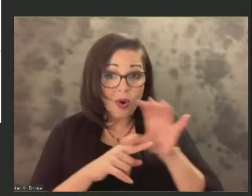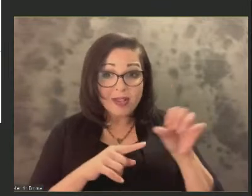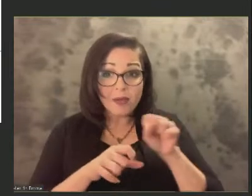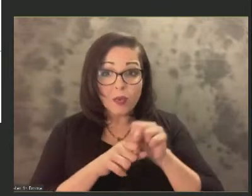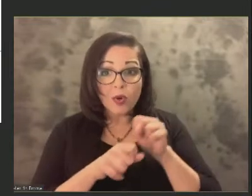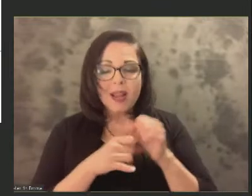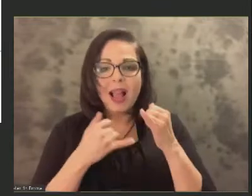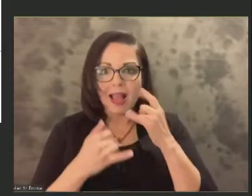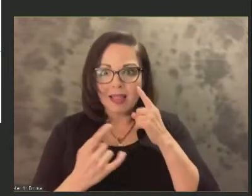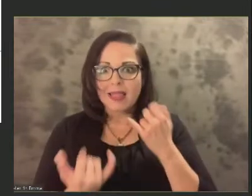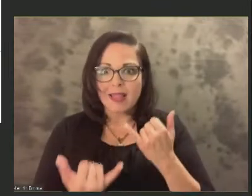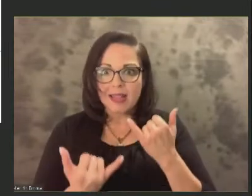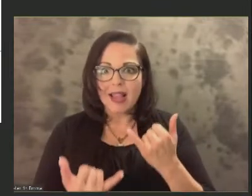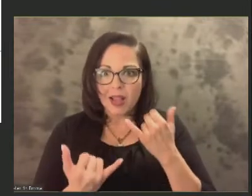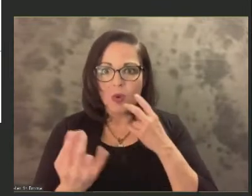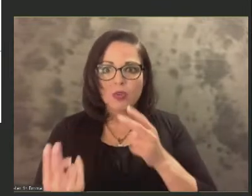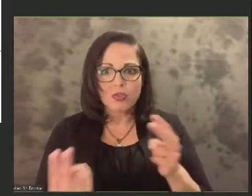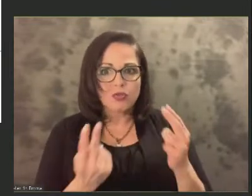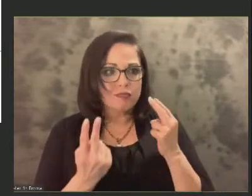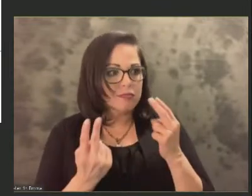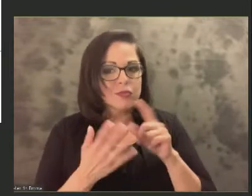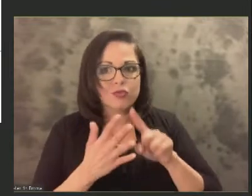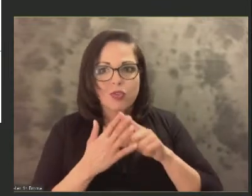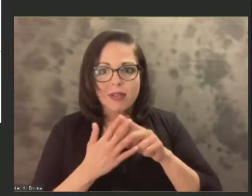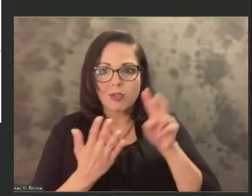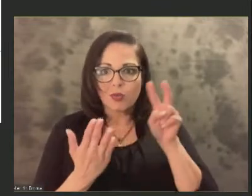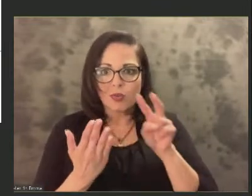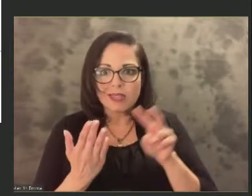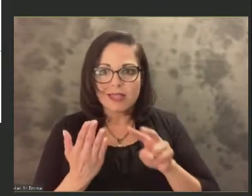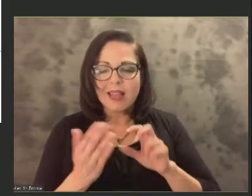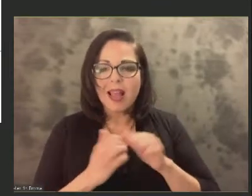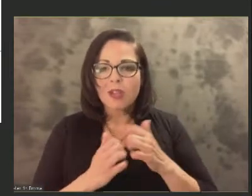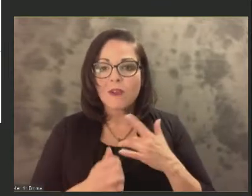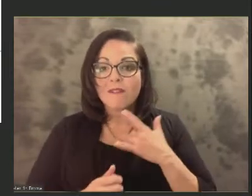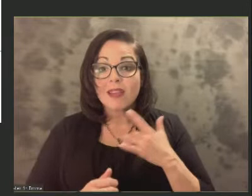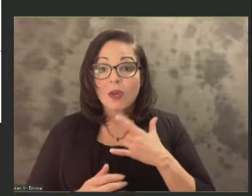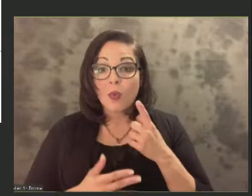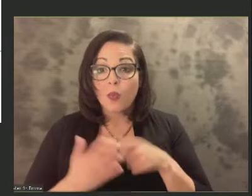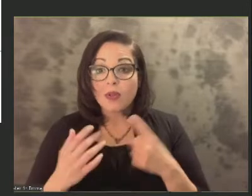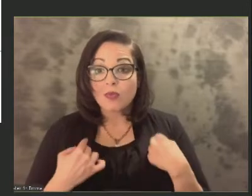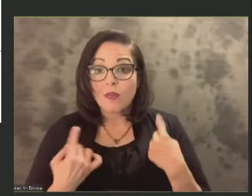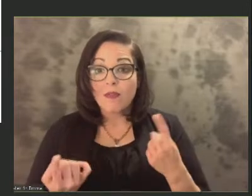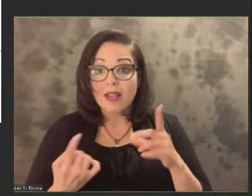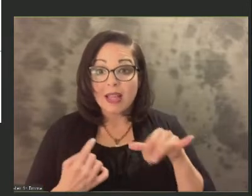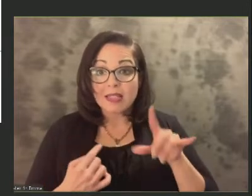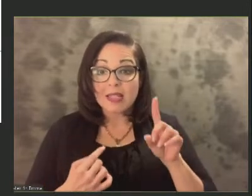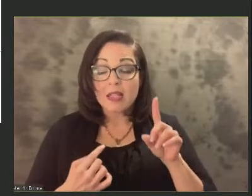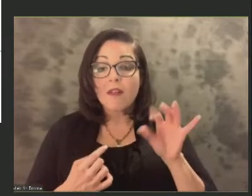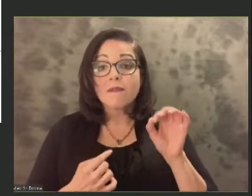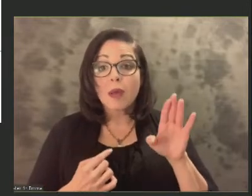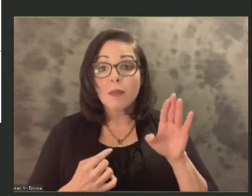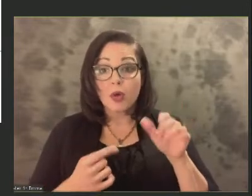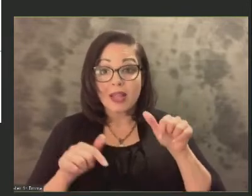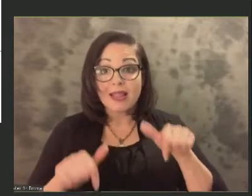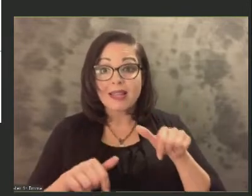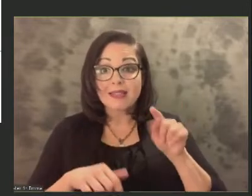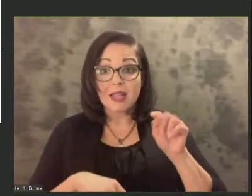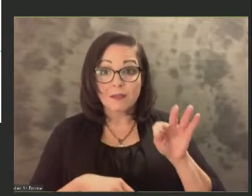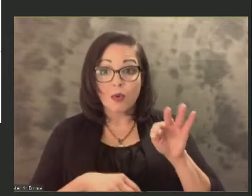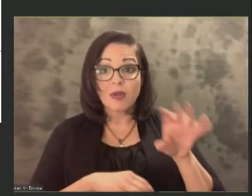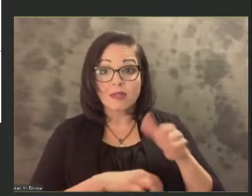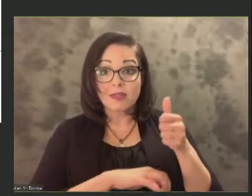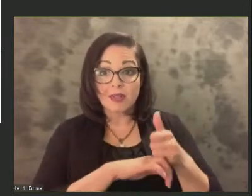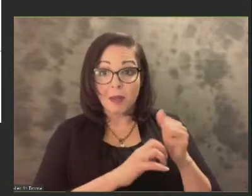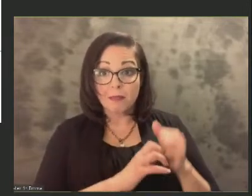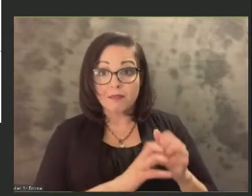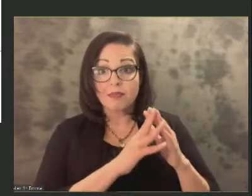will begin to have a feel of what they did. As of February, when this task force was stood up